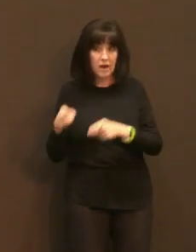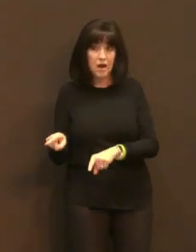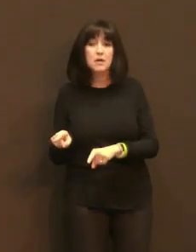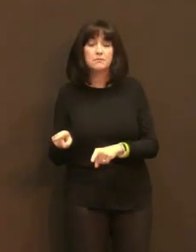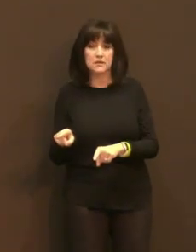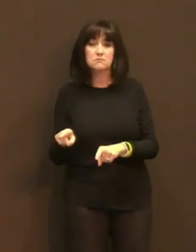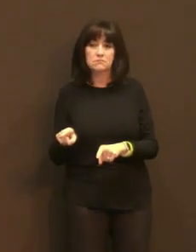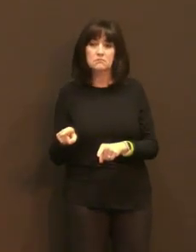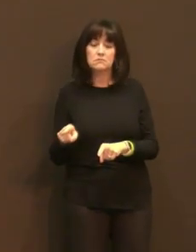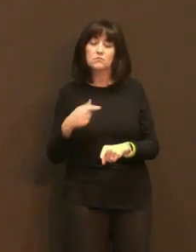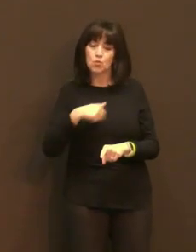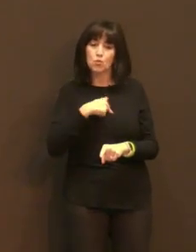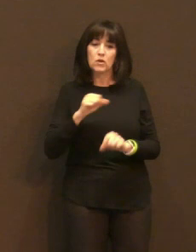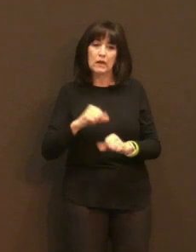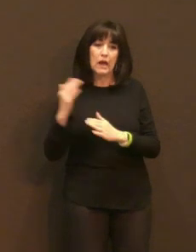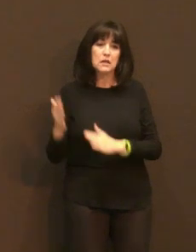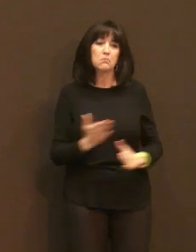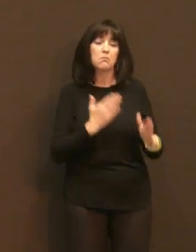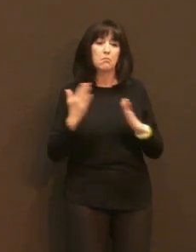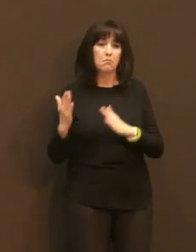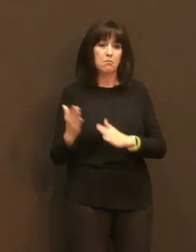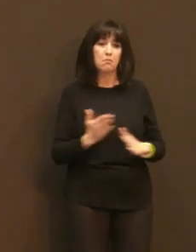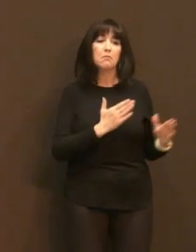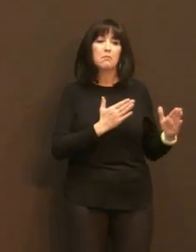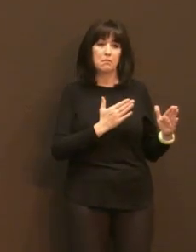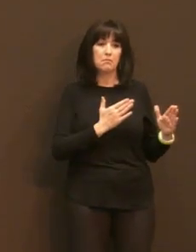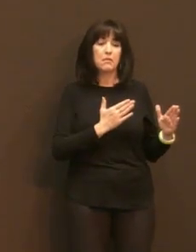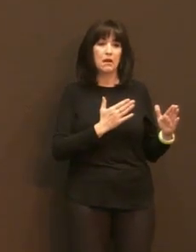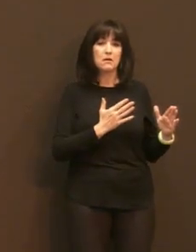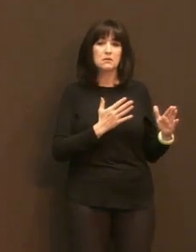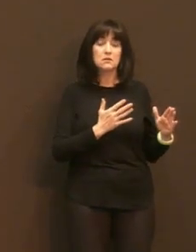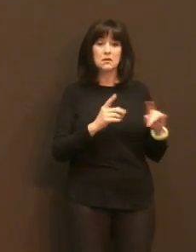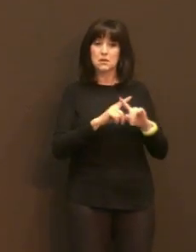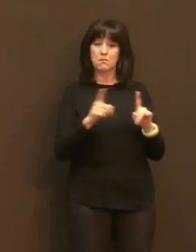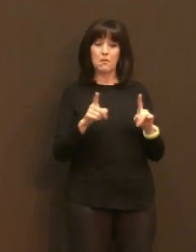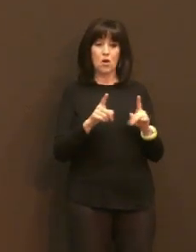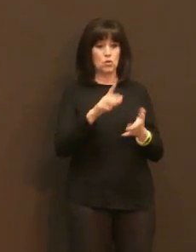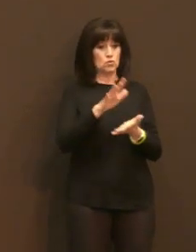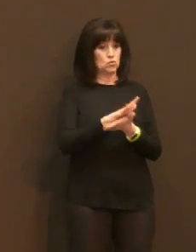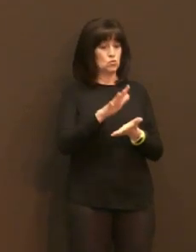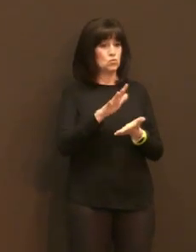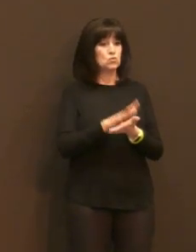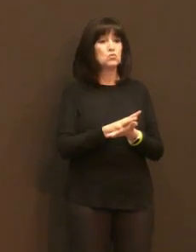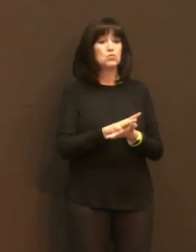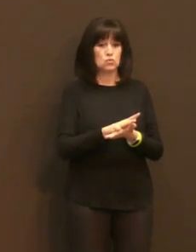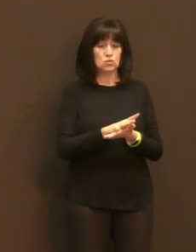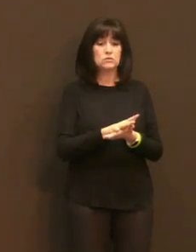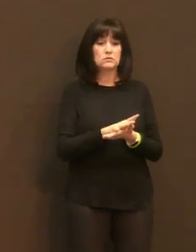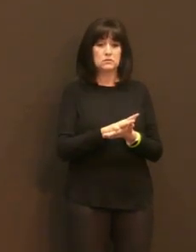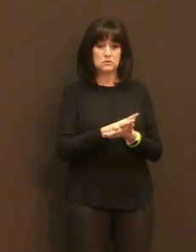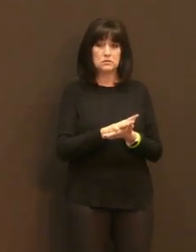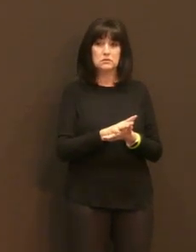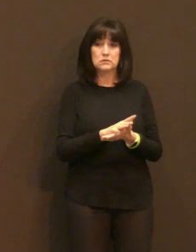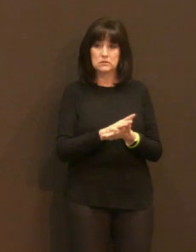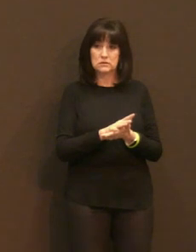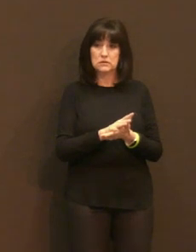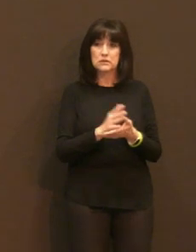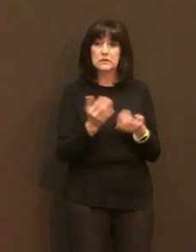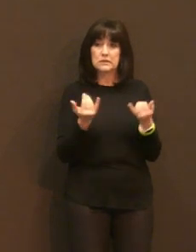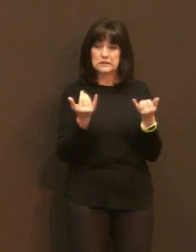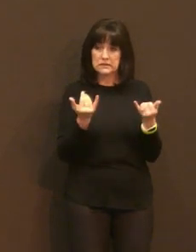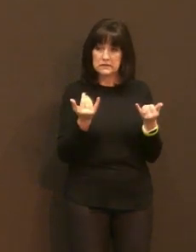unlikely that we would be able to finish the year. But schools will remain open until May 18th. We haven't changed that